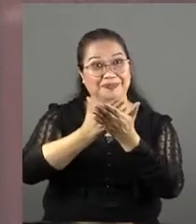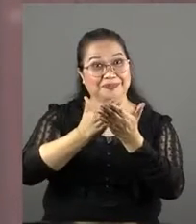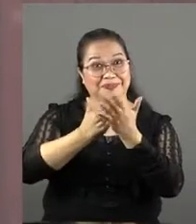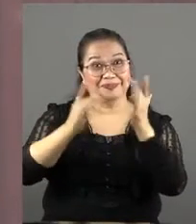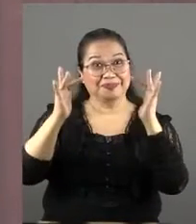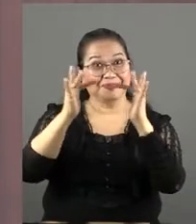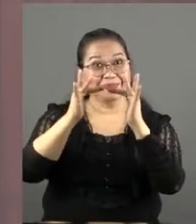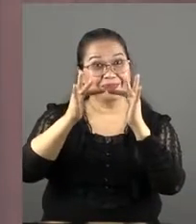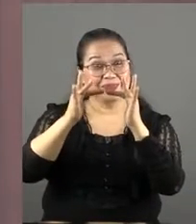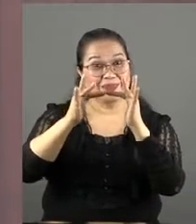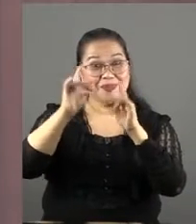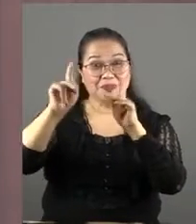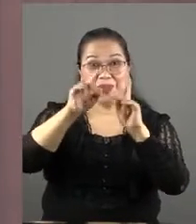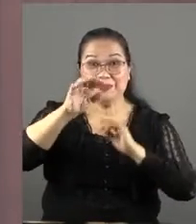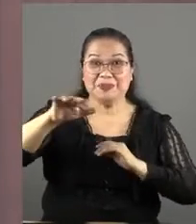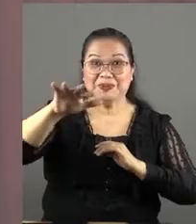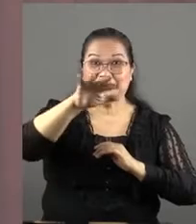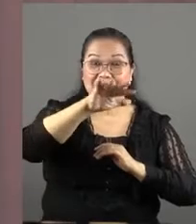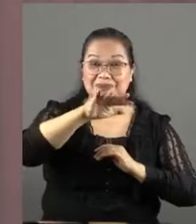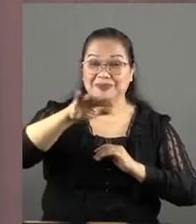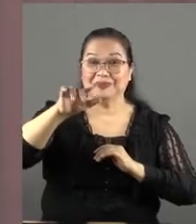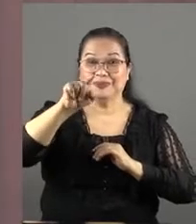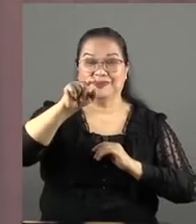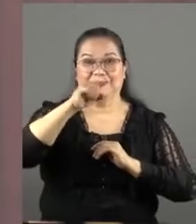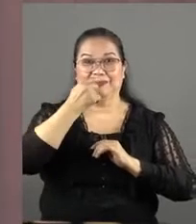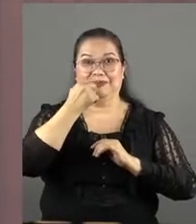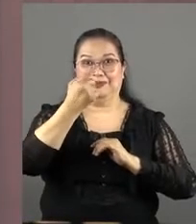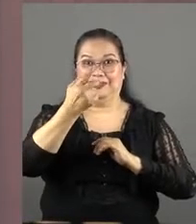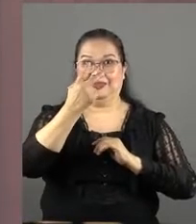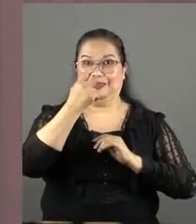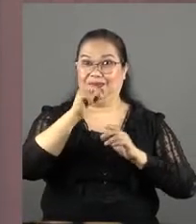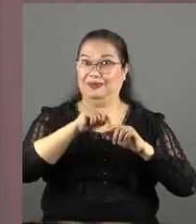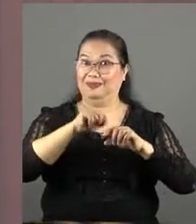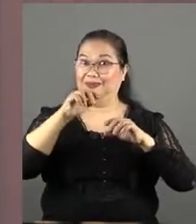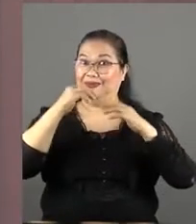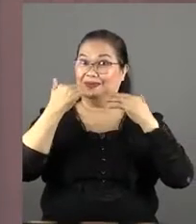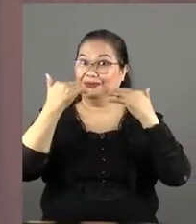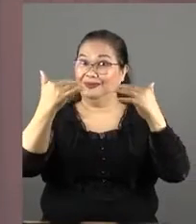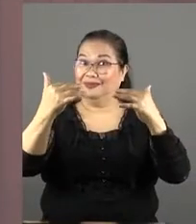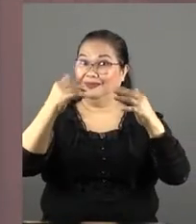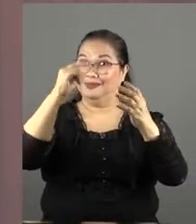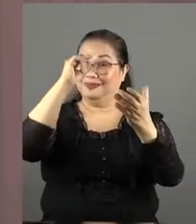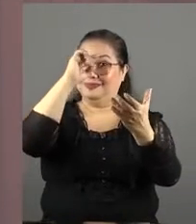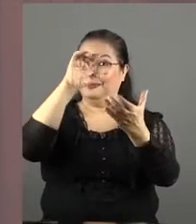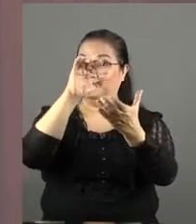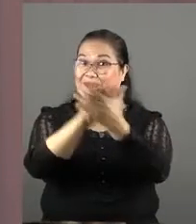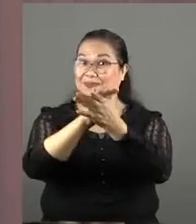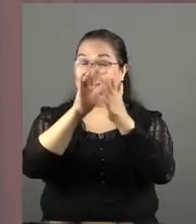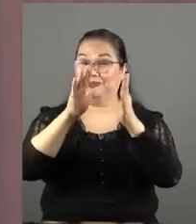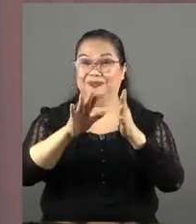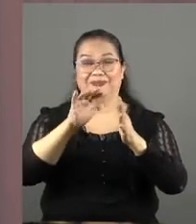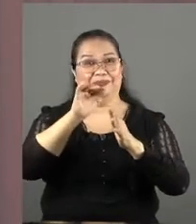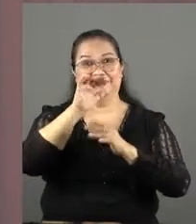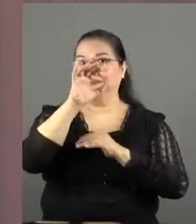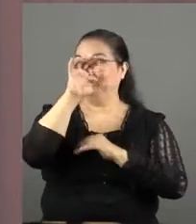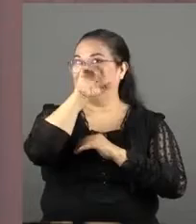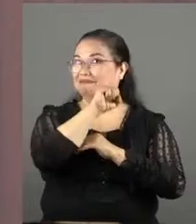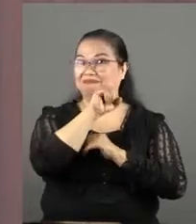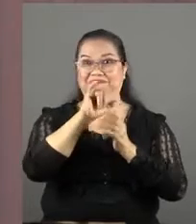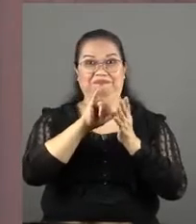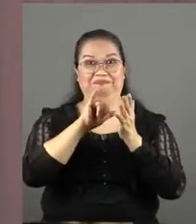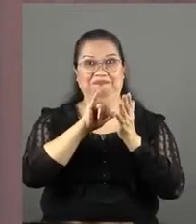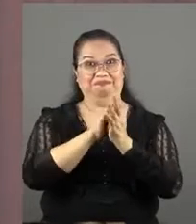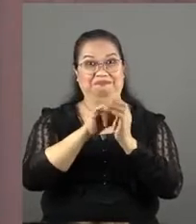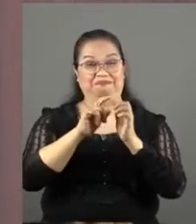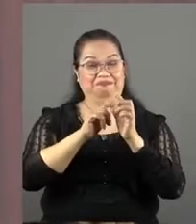online audience. I know that even many of those of you here on site are believers. I'm not going to presume that. If you've